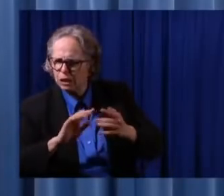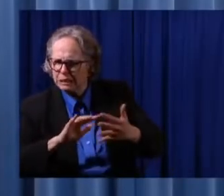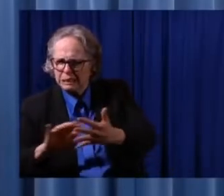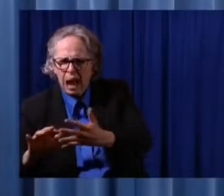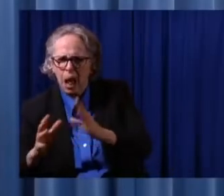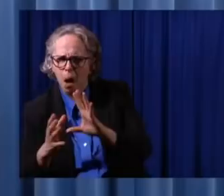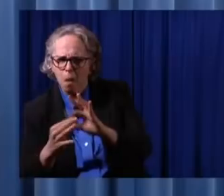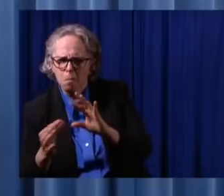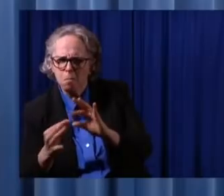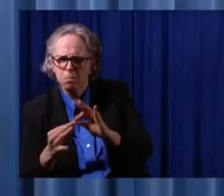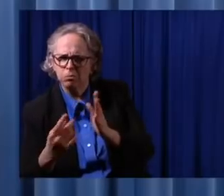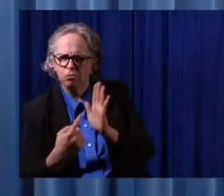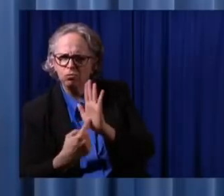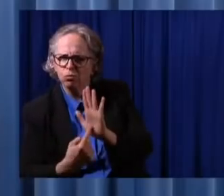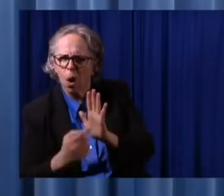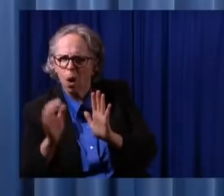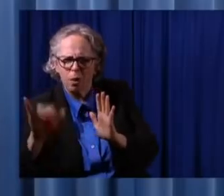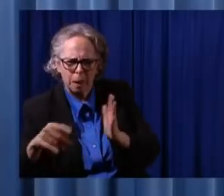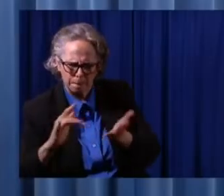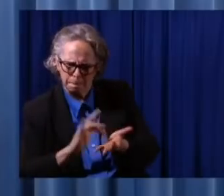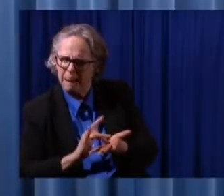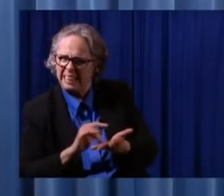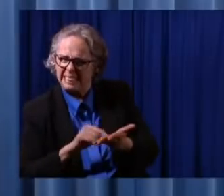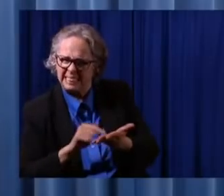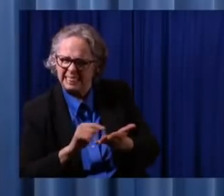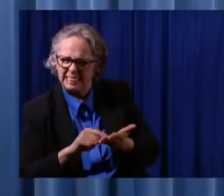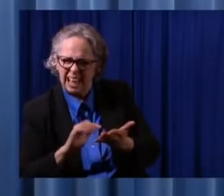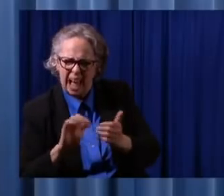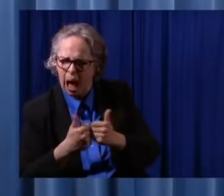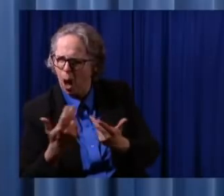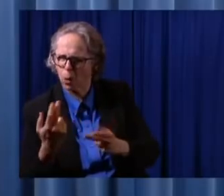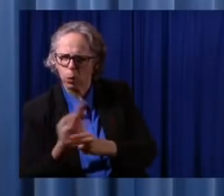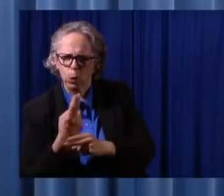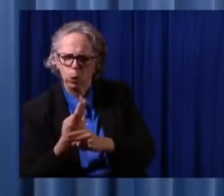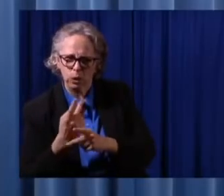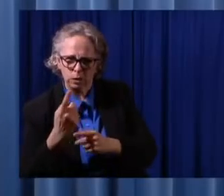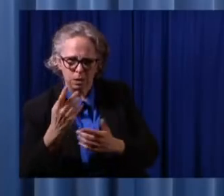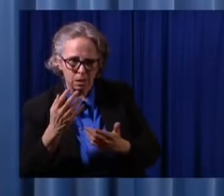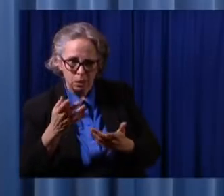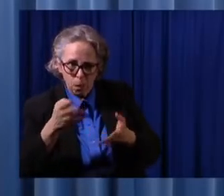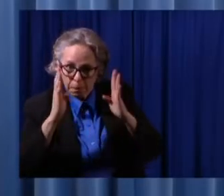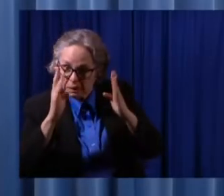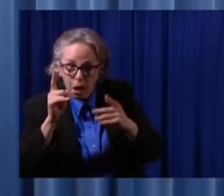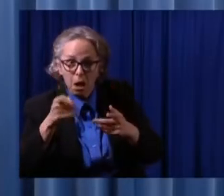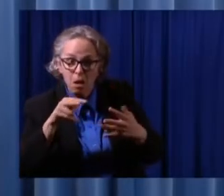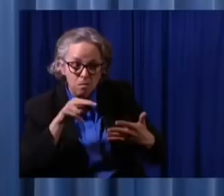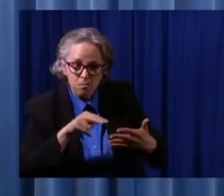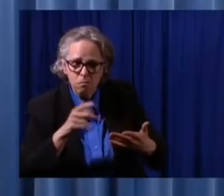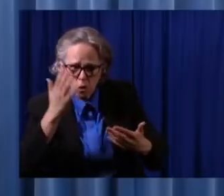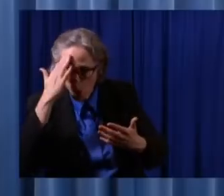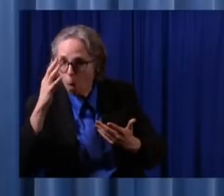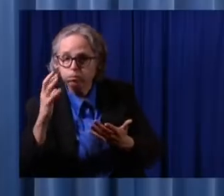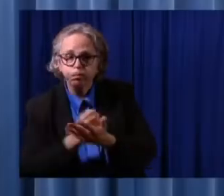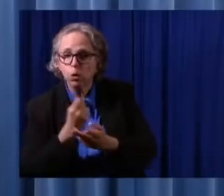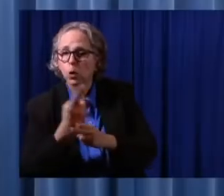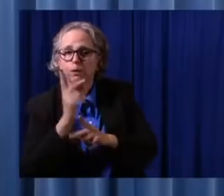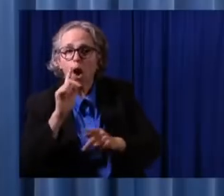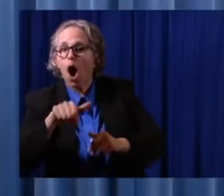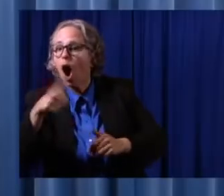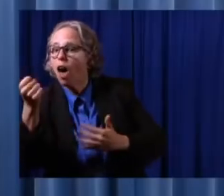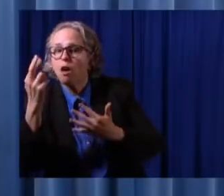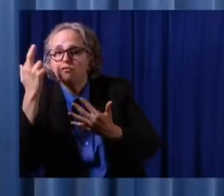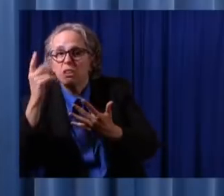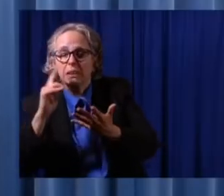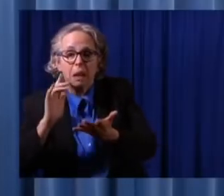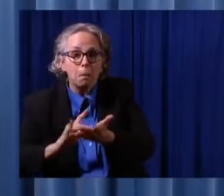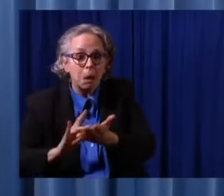other drugs that quite possibly could be used? Do you try and stockpile any of those drugs as well as you see these studies come out? Talking